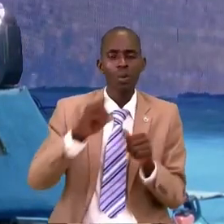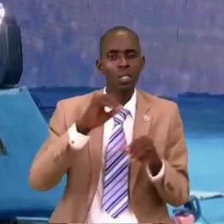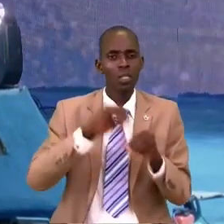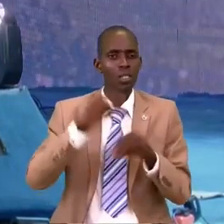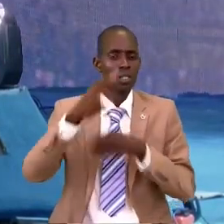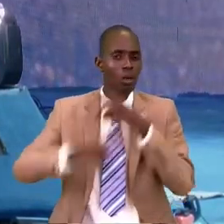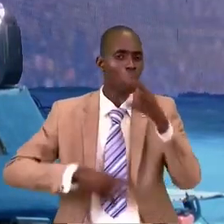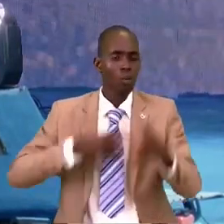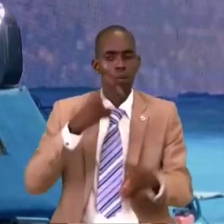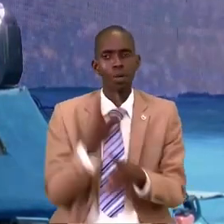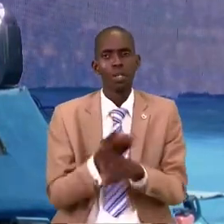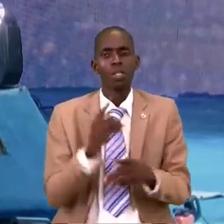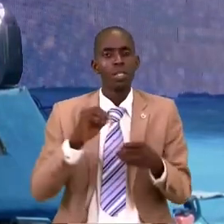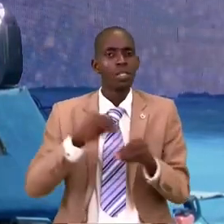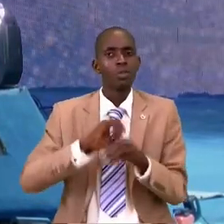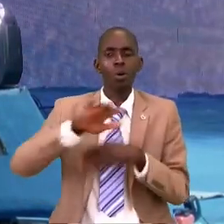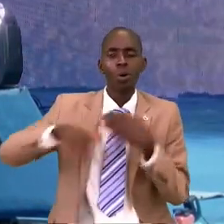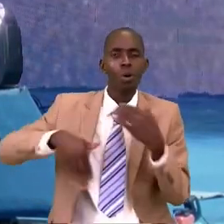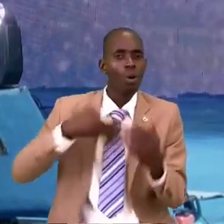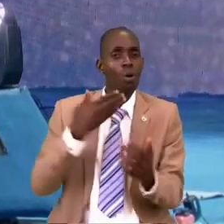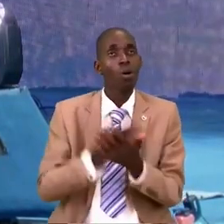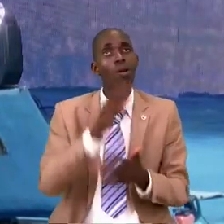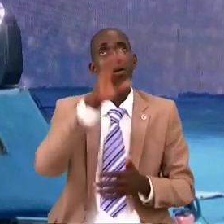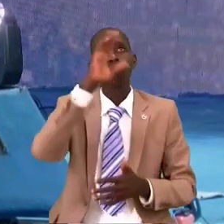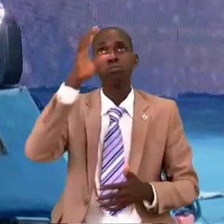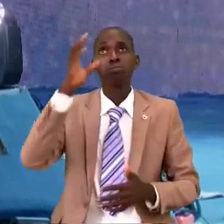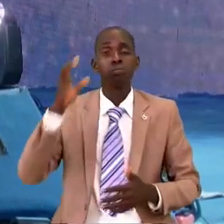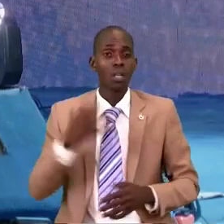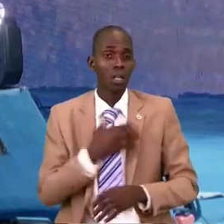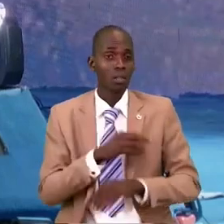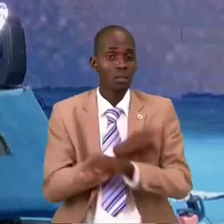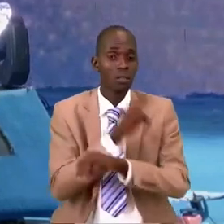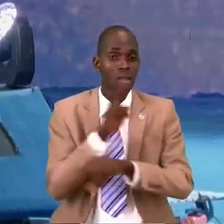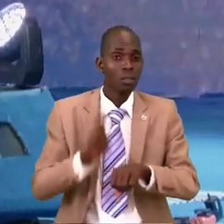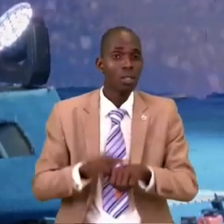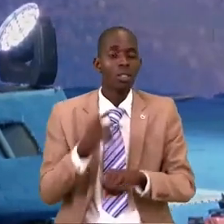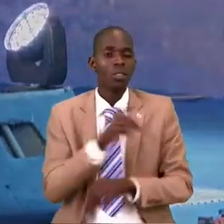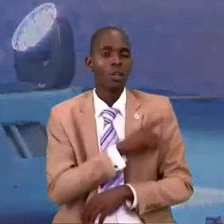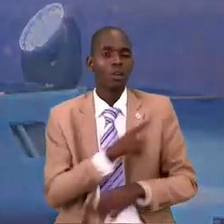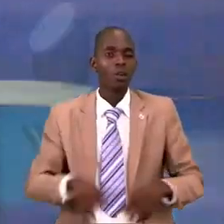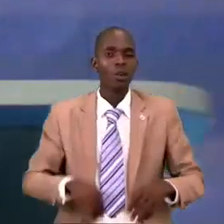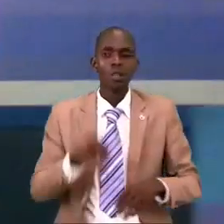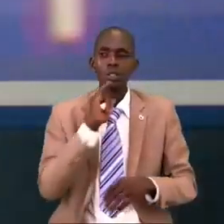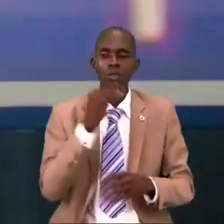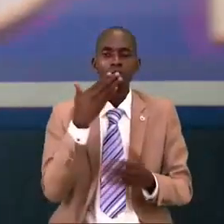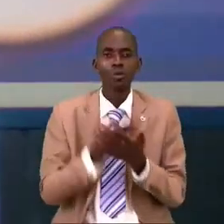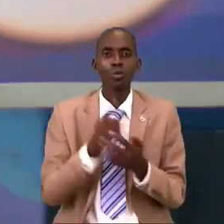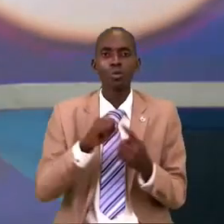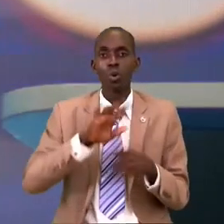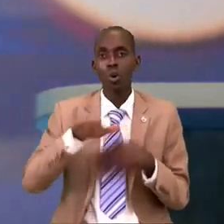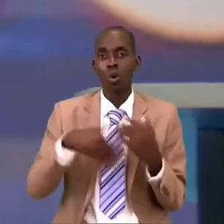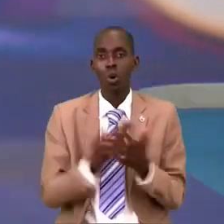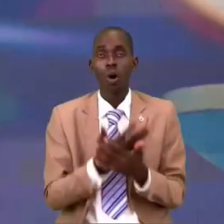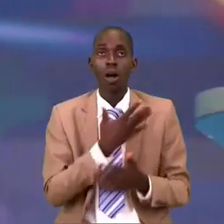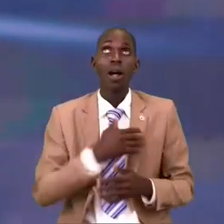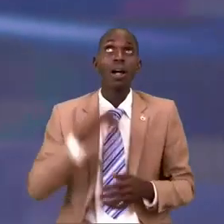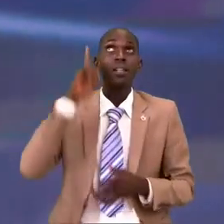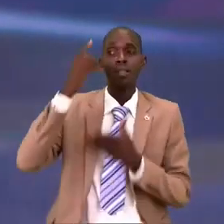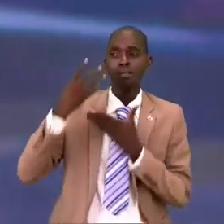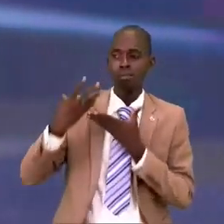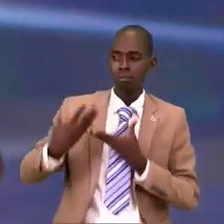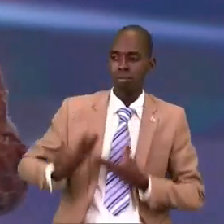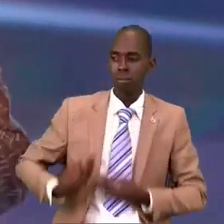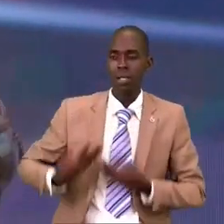mercies, look at that again. Everywhere it's reminding us, you go this way, it says, remember, he